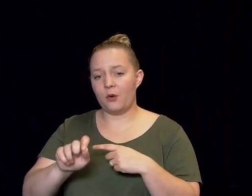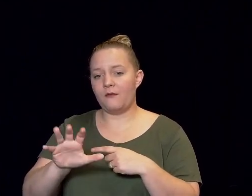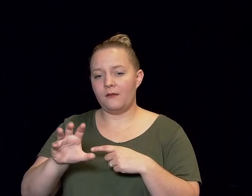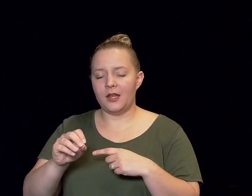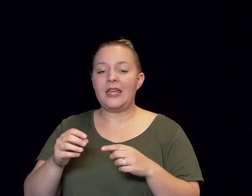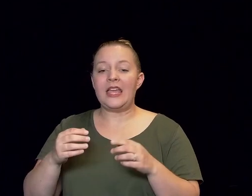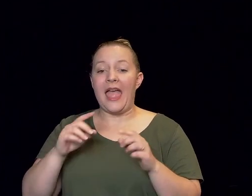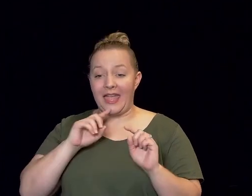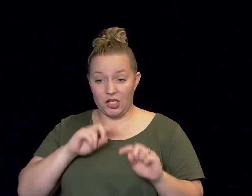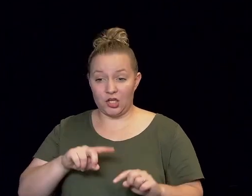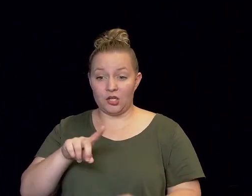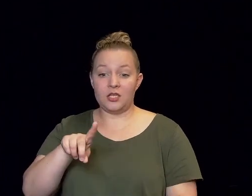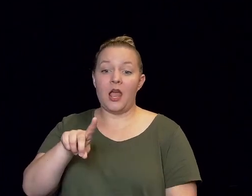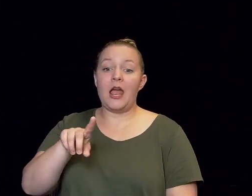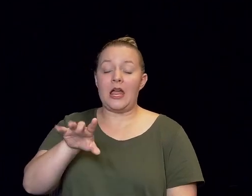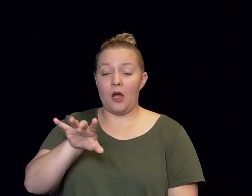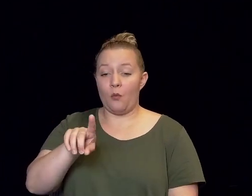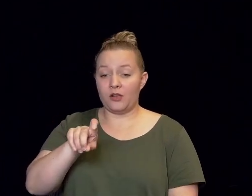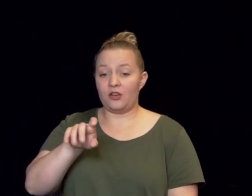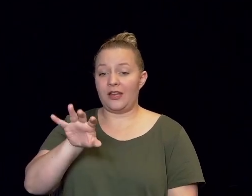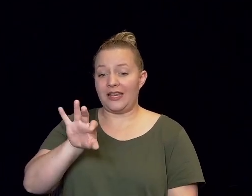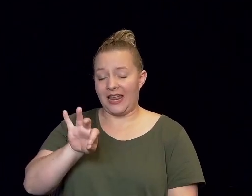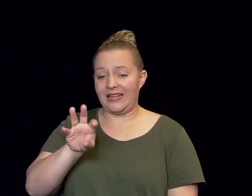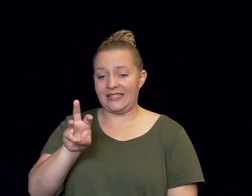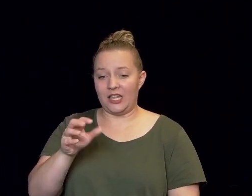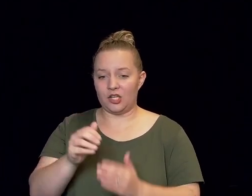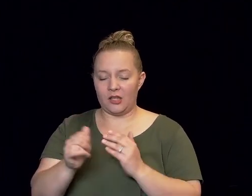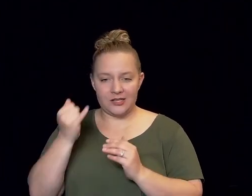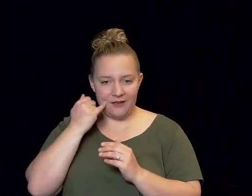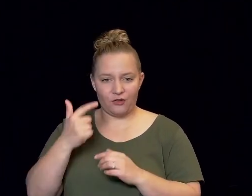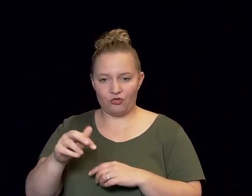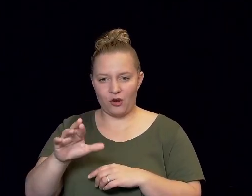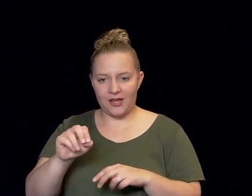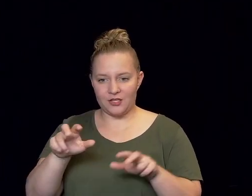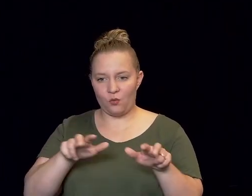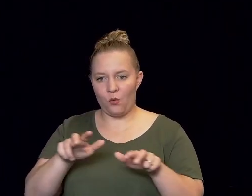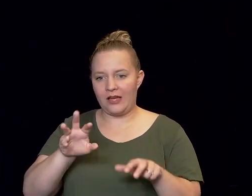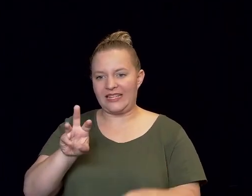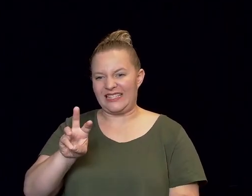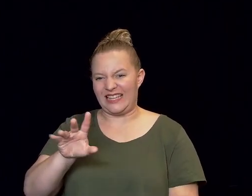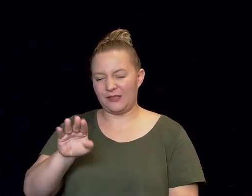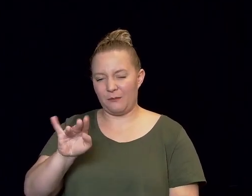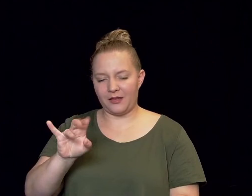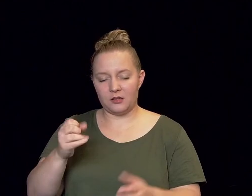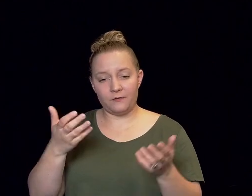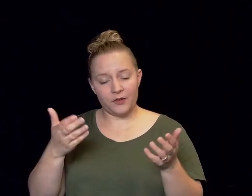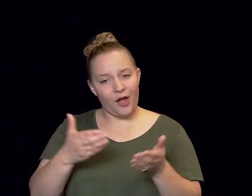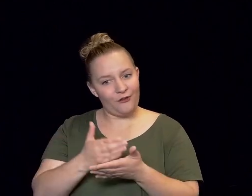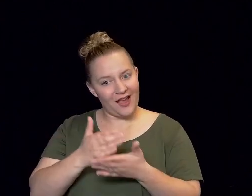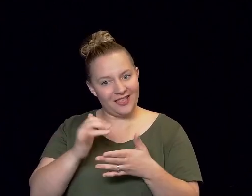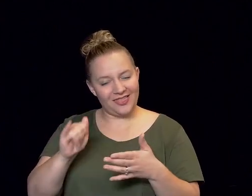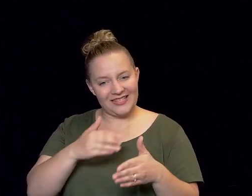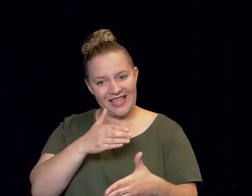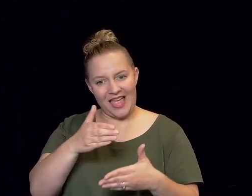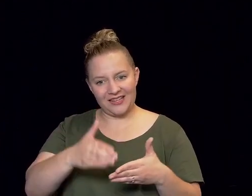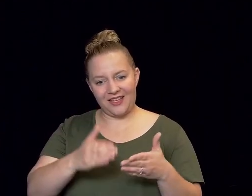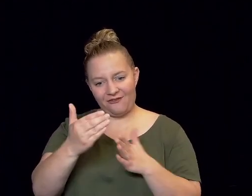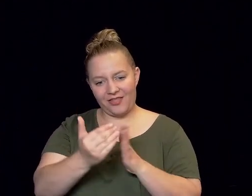$196 if Grace walks 6 miles. Alrighty, that's the end of